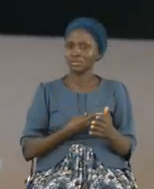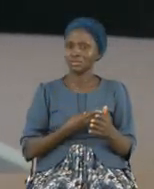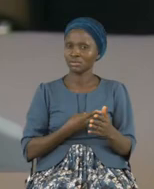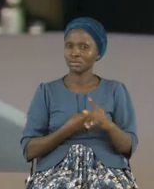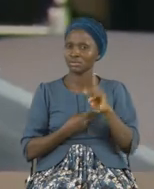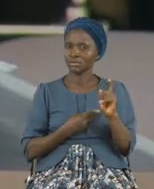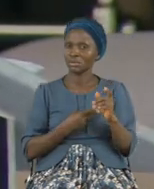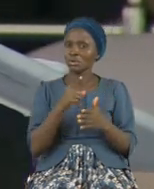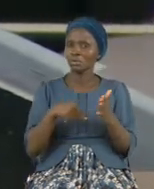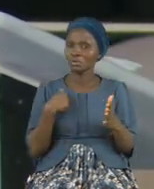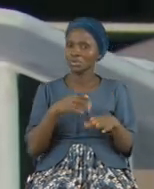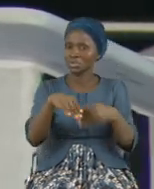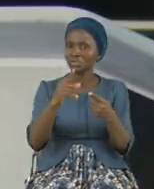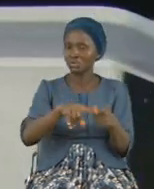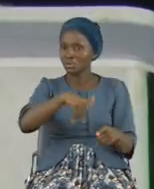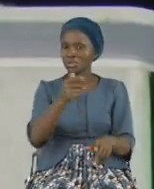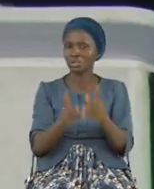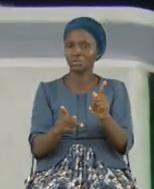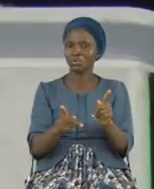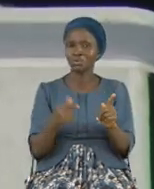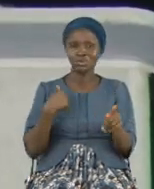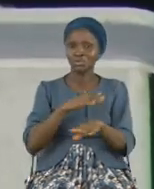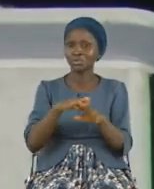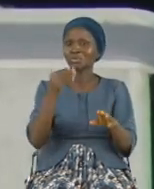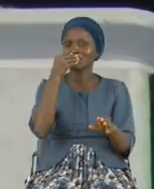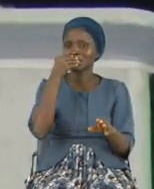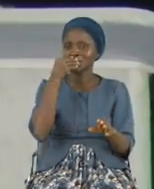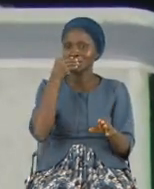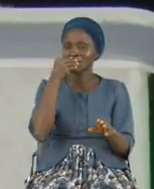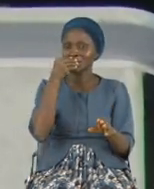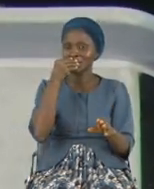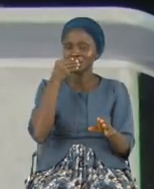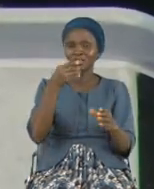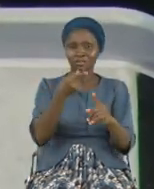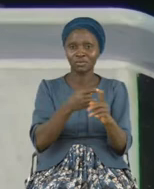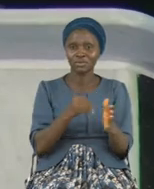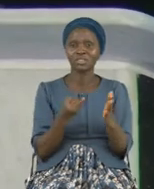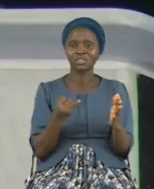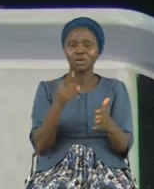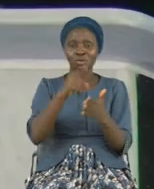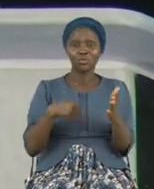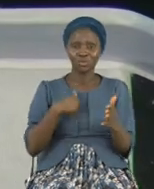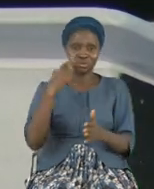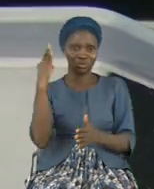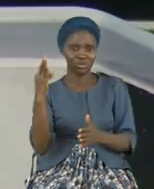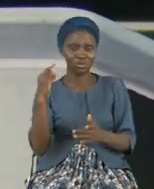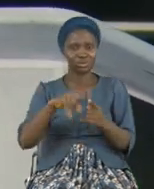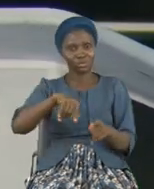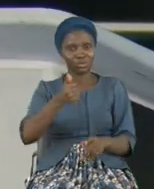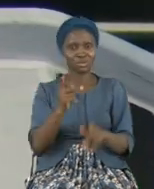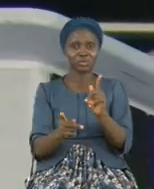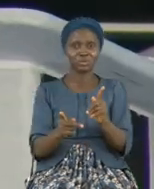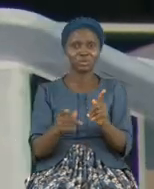other people, we don't eat thereof. What we minister to other people, we